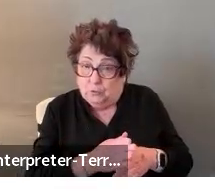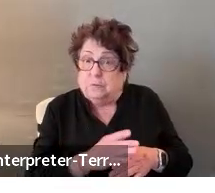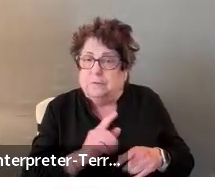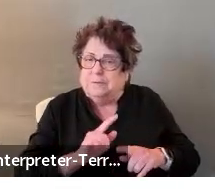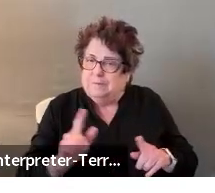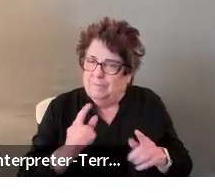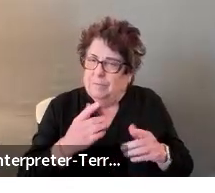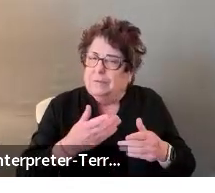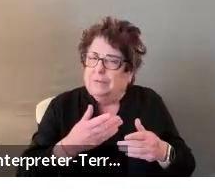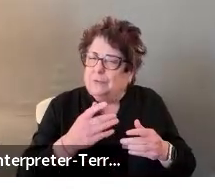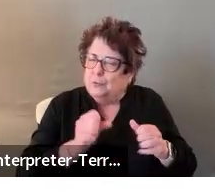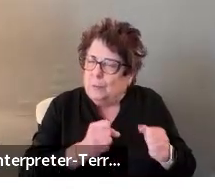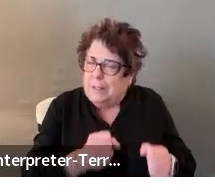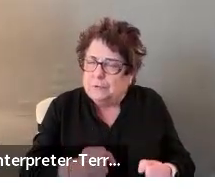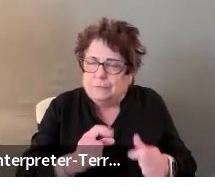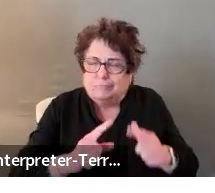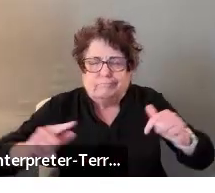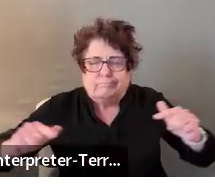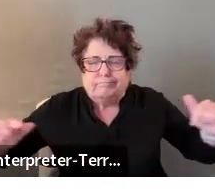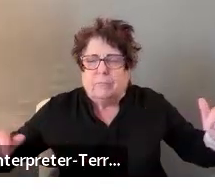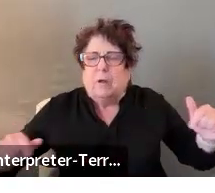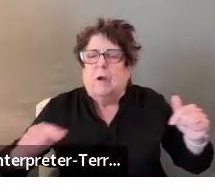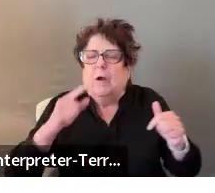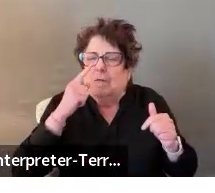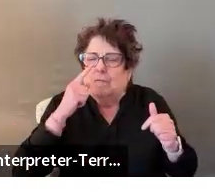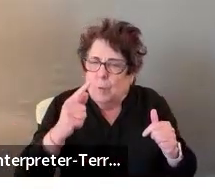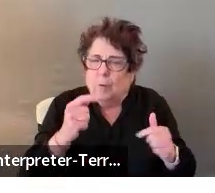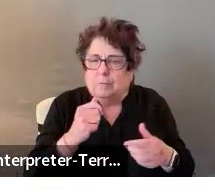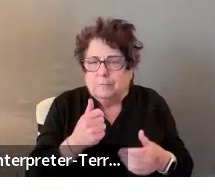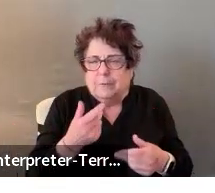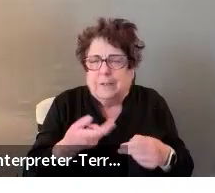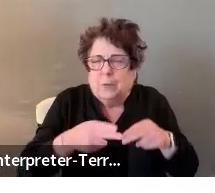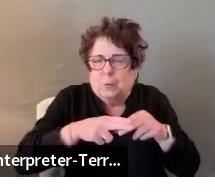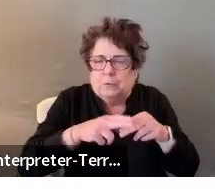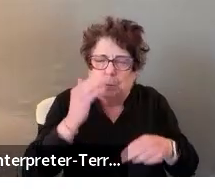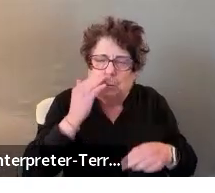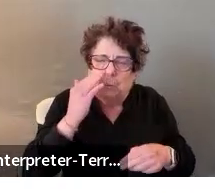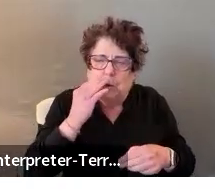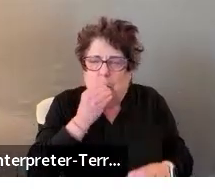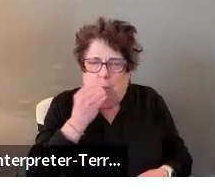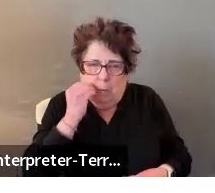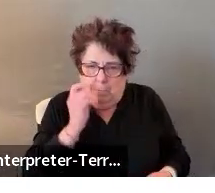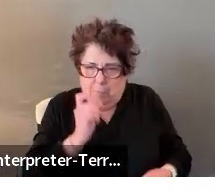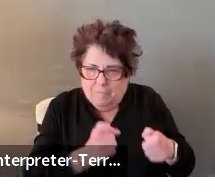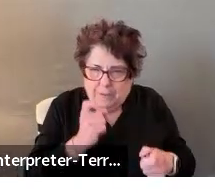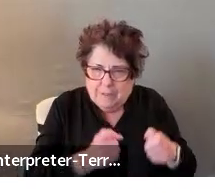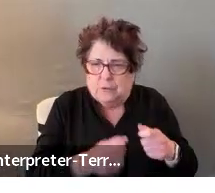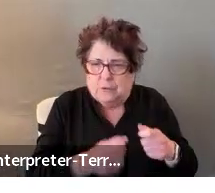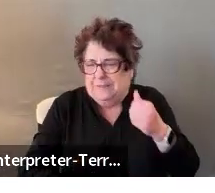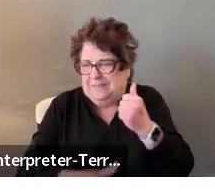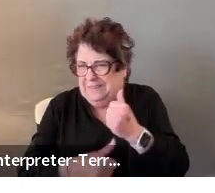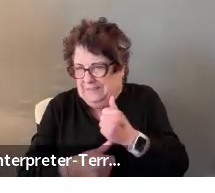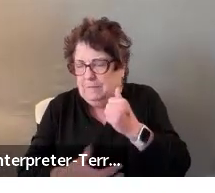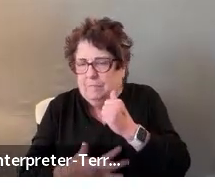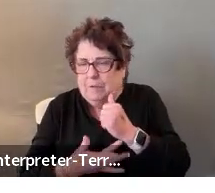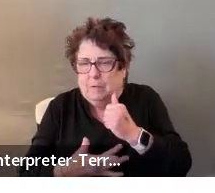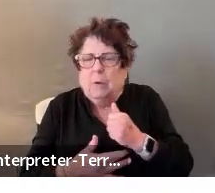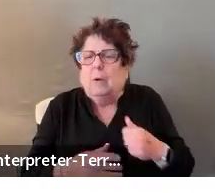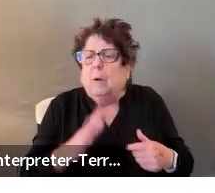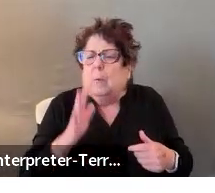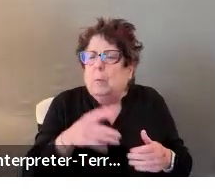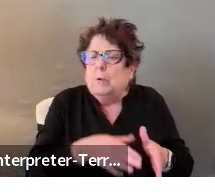home modification and assistive technology. It will review the what. What are the definitions critical